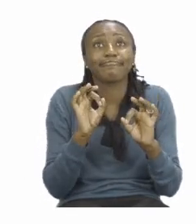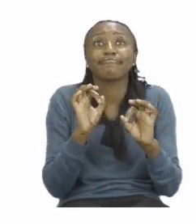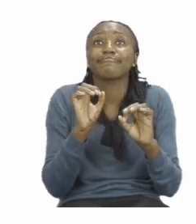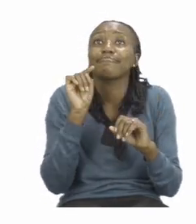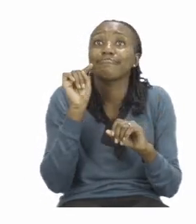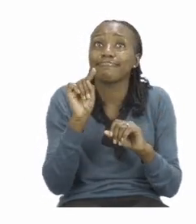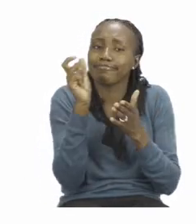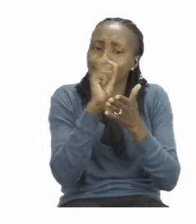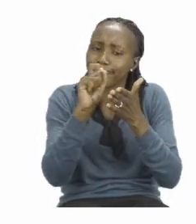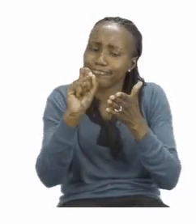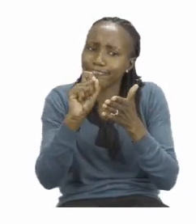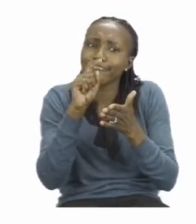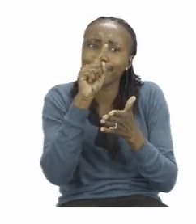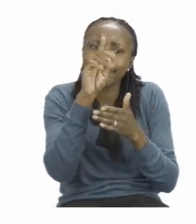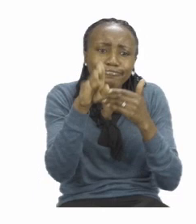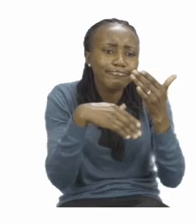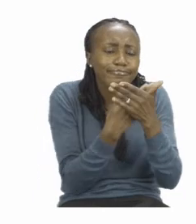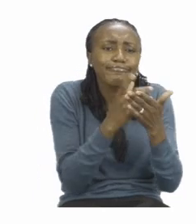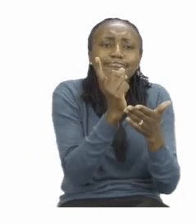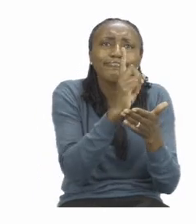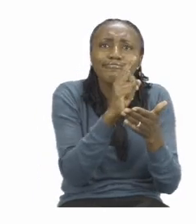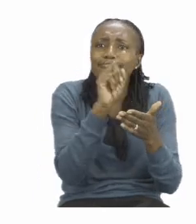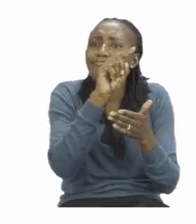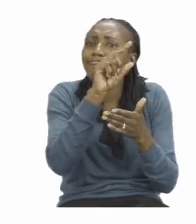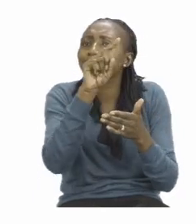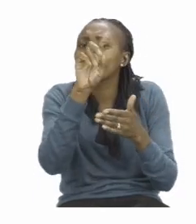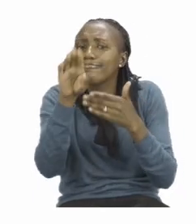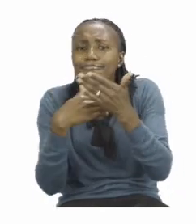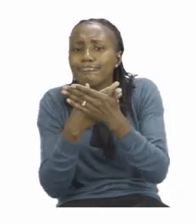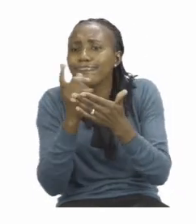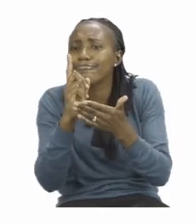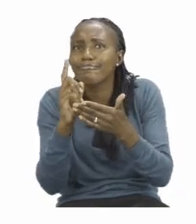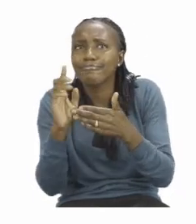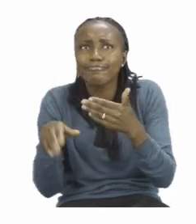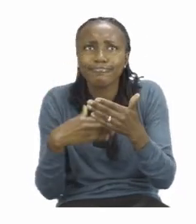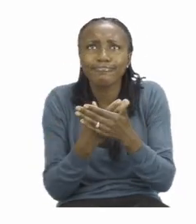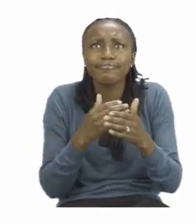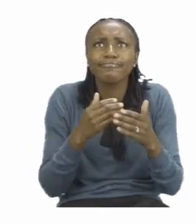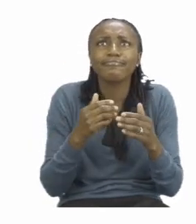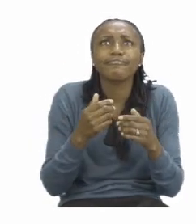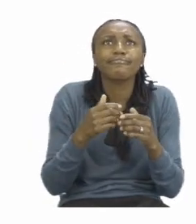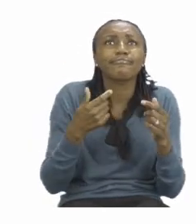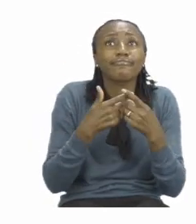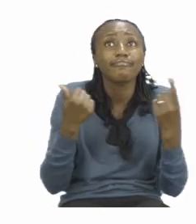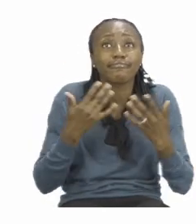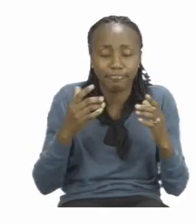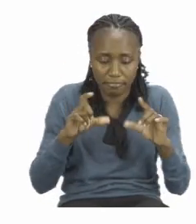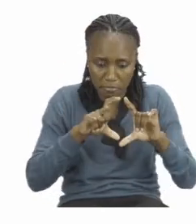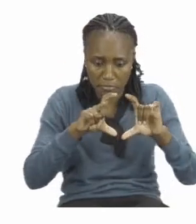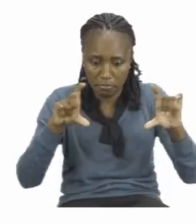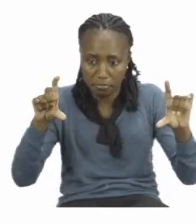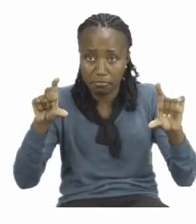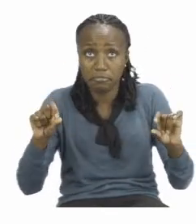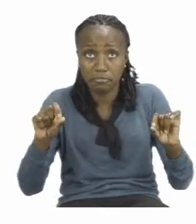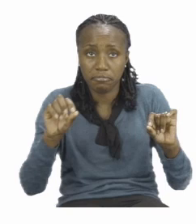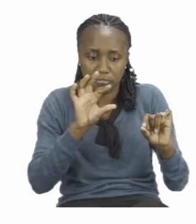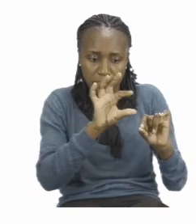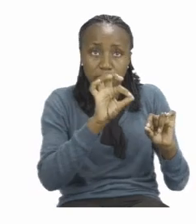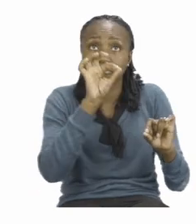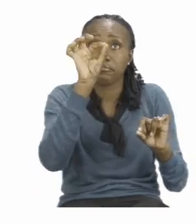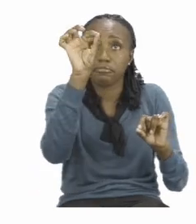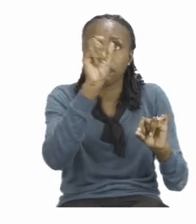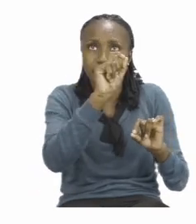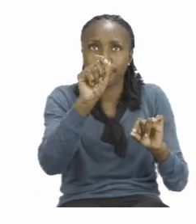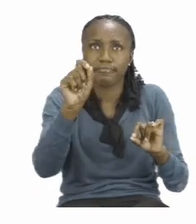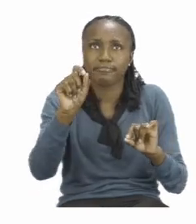the pictures using the words below. So to help us, we are not going to use these pictures, but we're